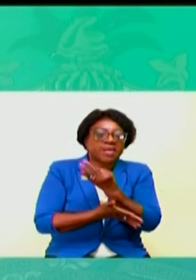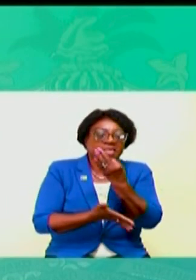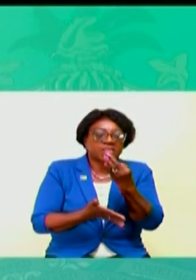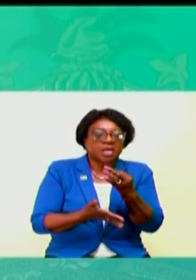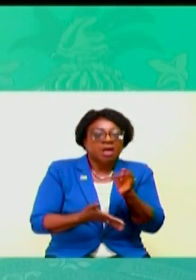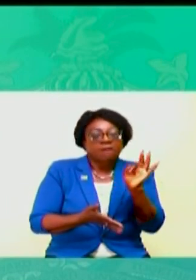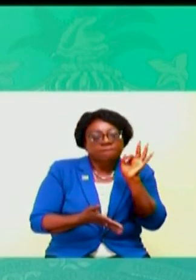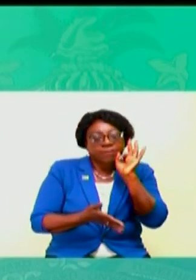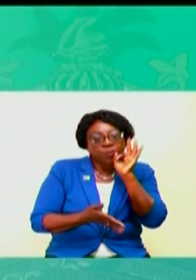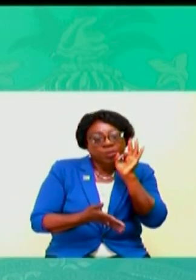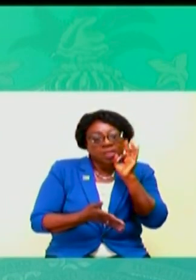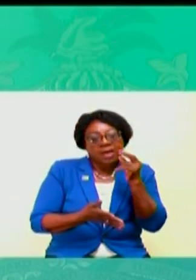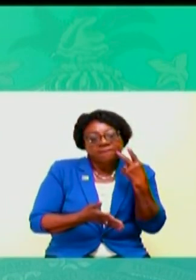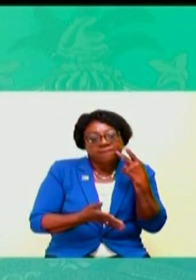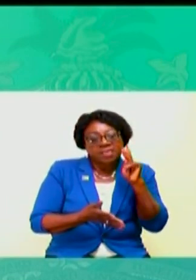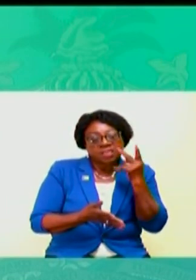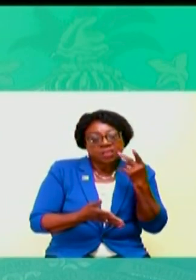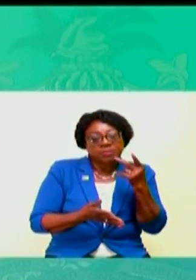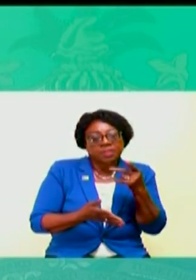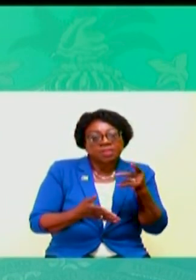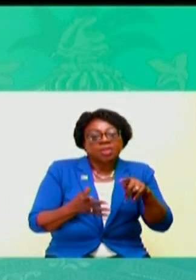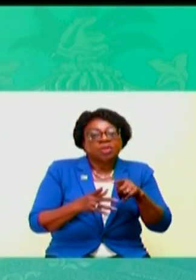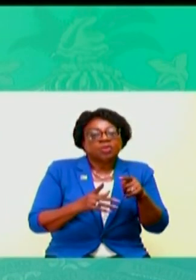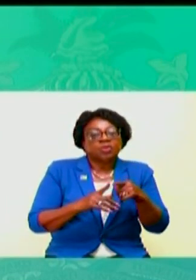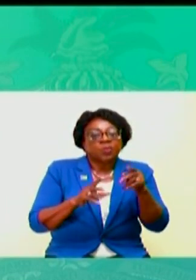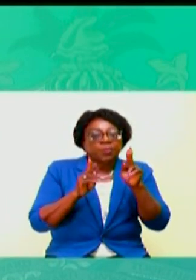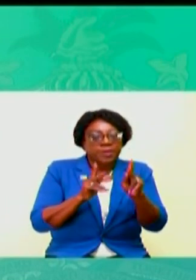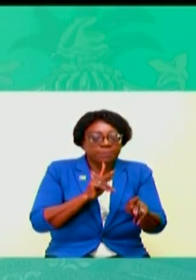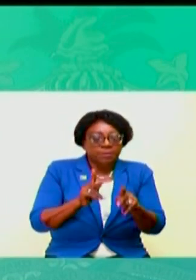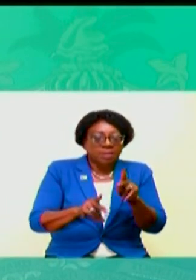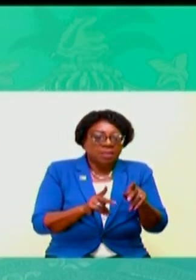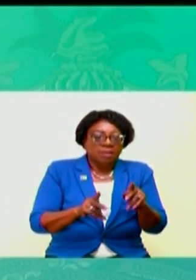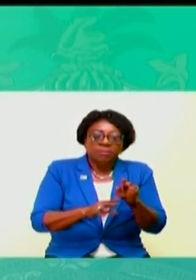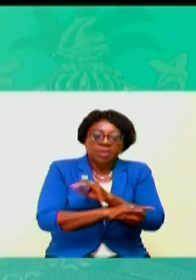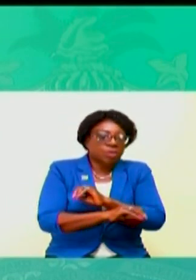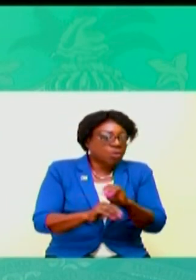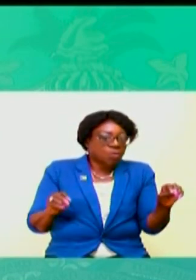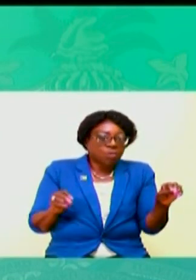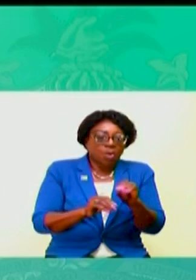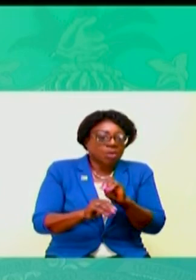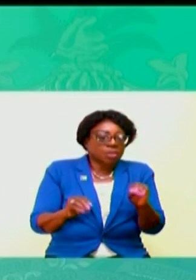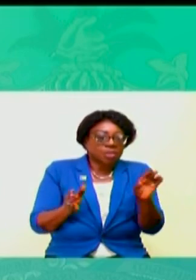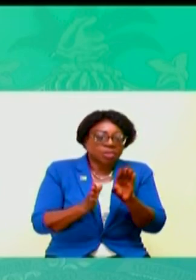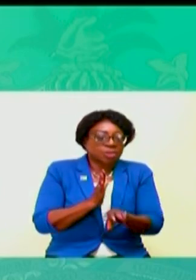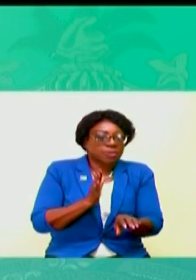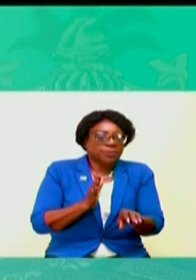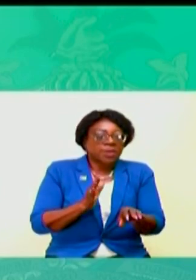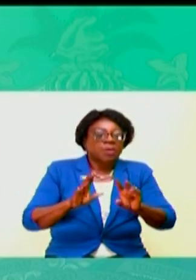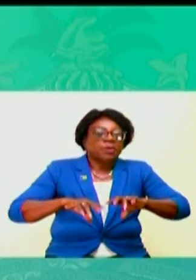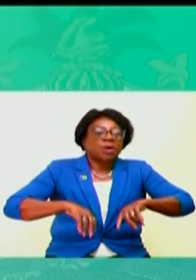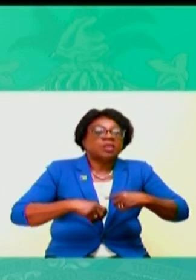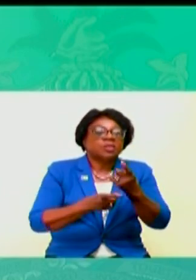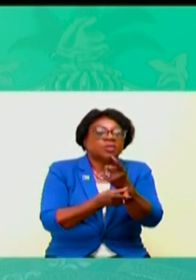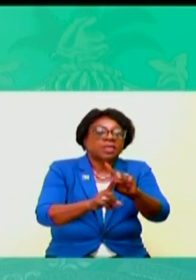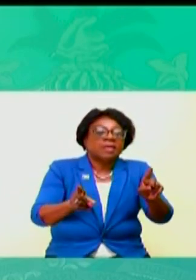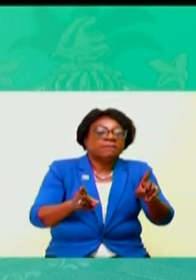at no cost. No cost, Mr. Deputy Speaker. We also deliver fresh fruits and vegetables packages to the